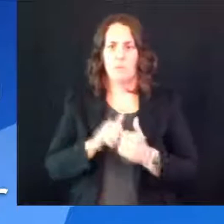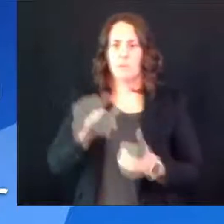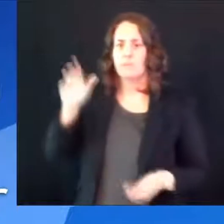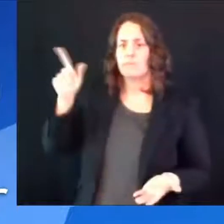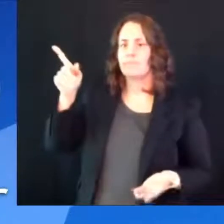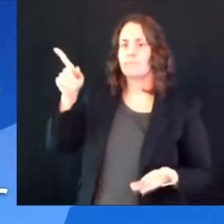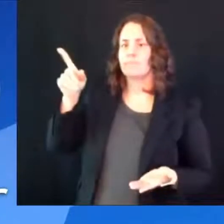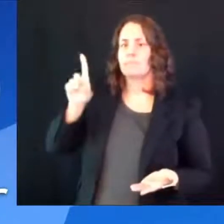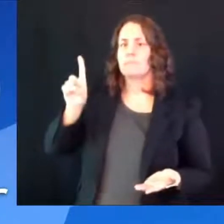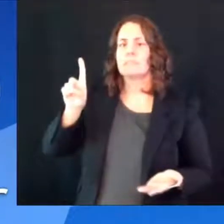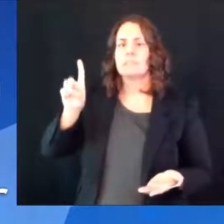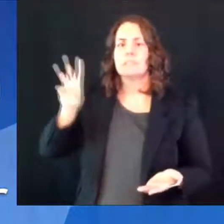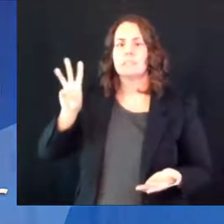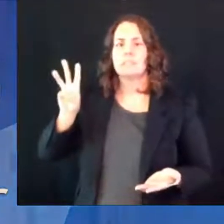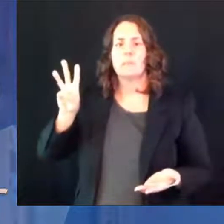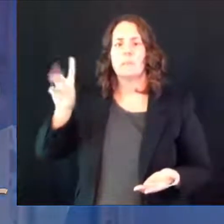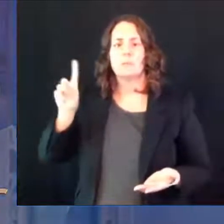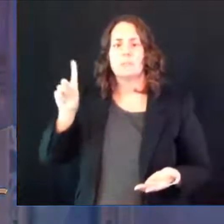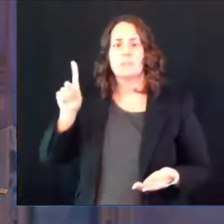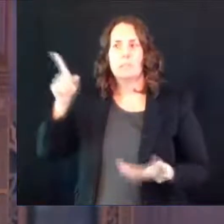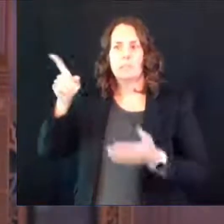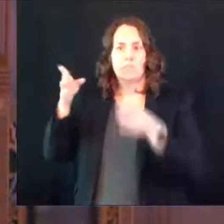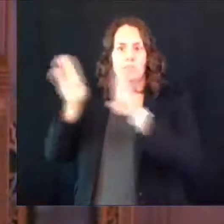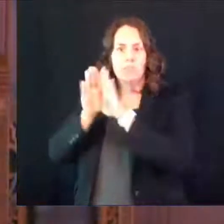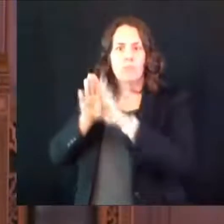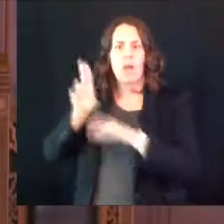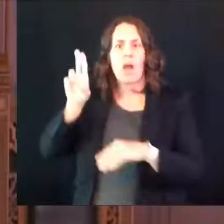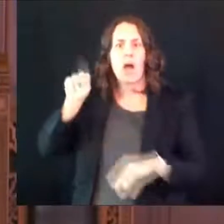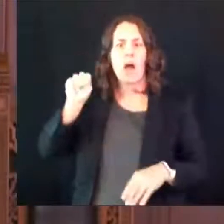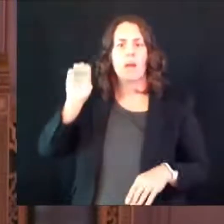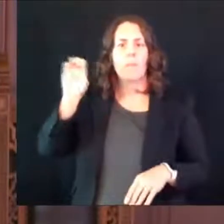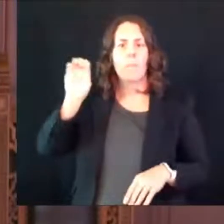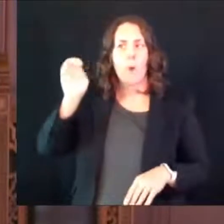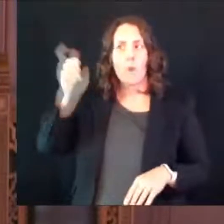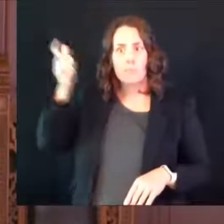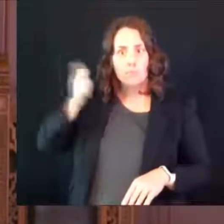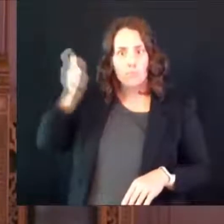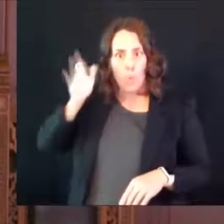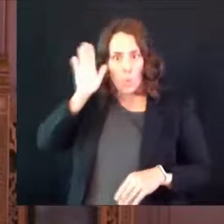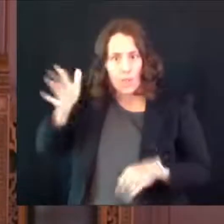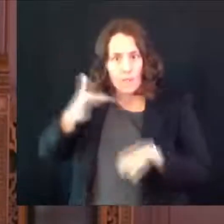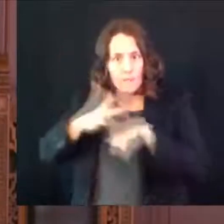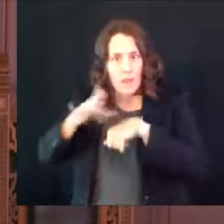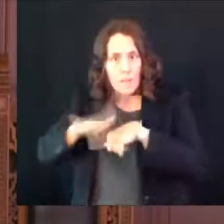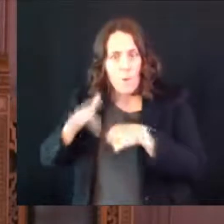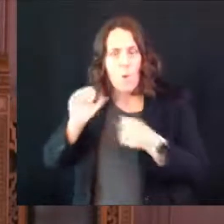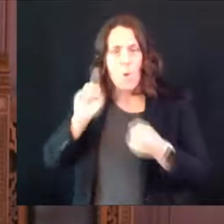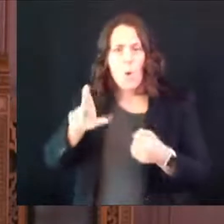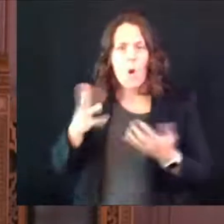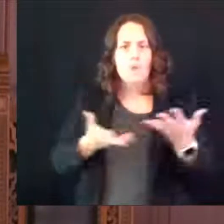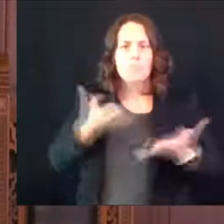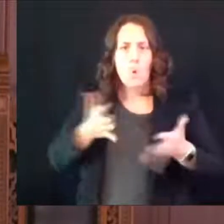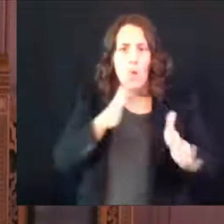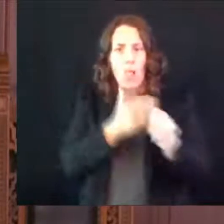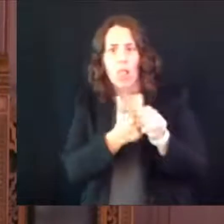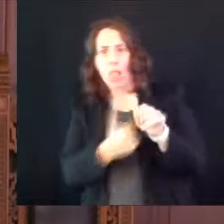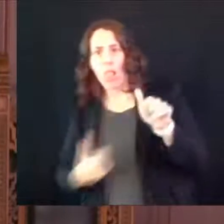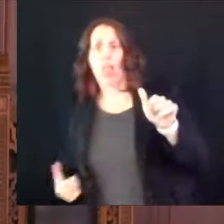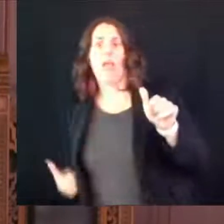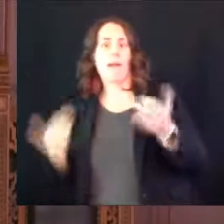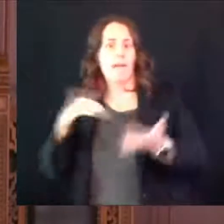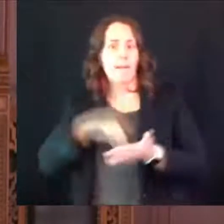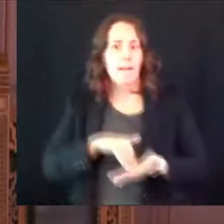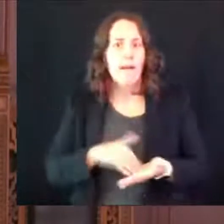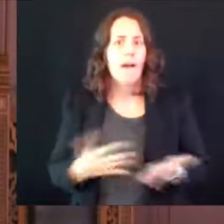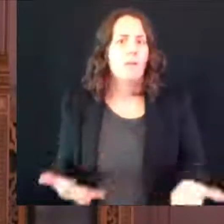claims? Thank you. We are, in the last couple of weeks, we have made significant changes